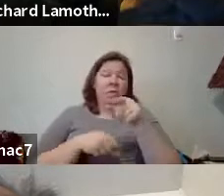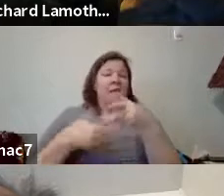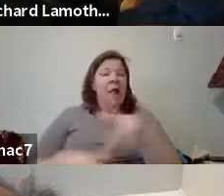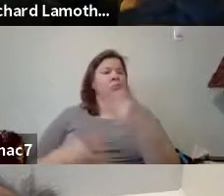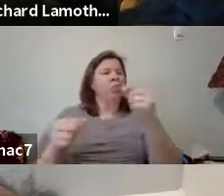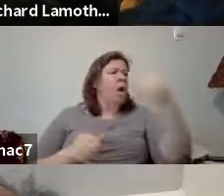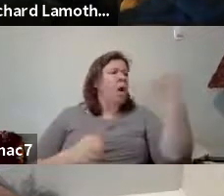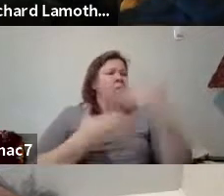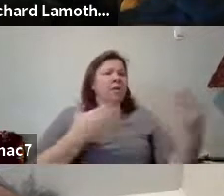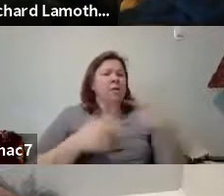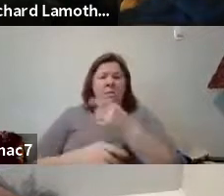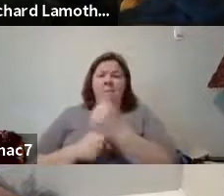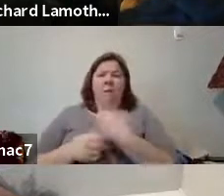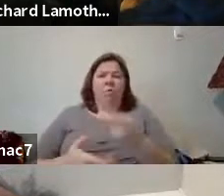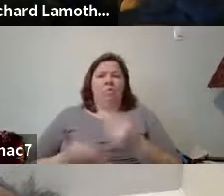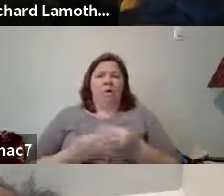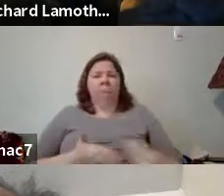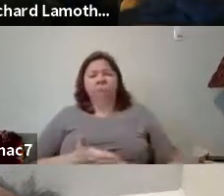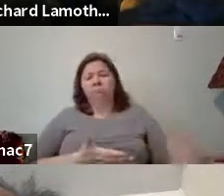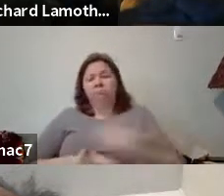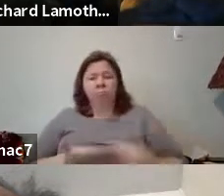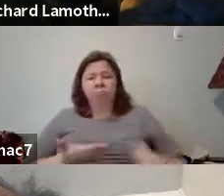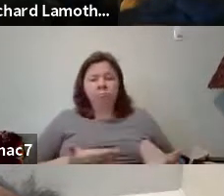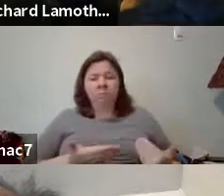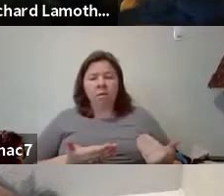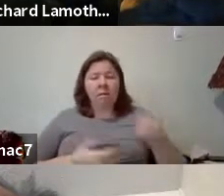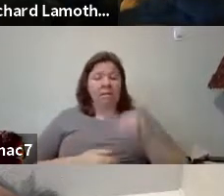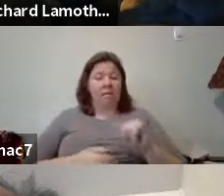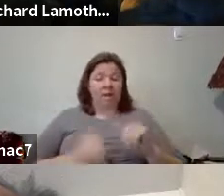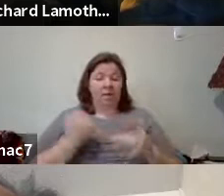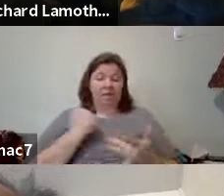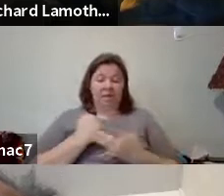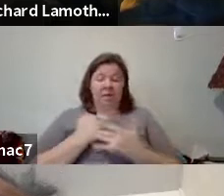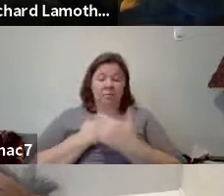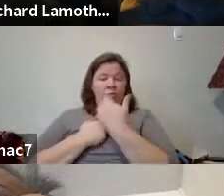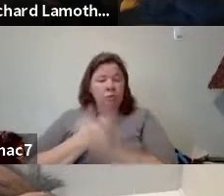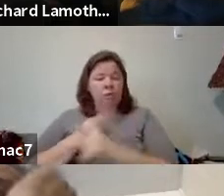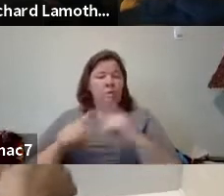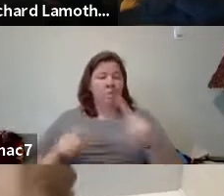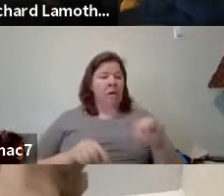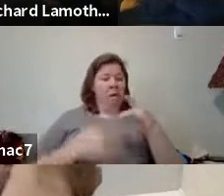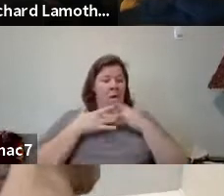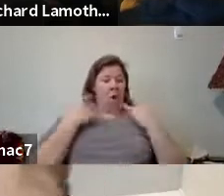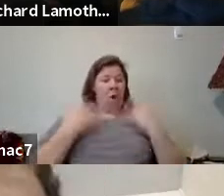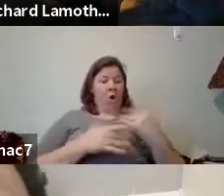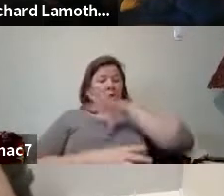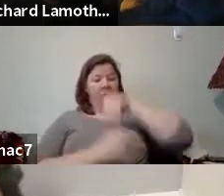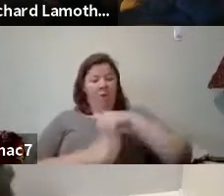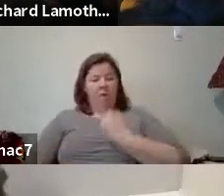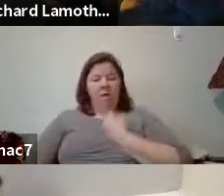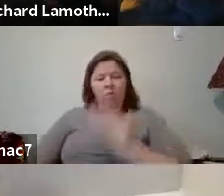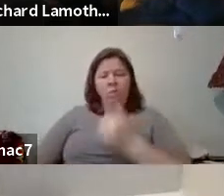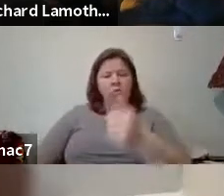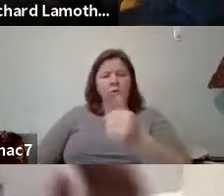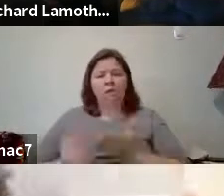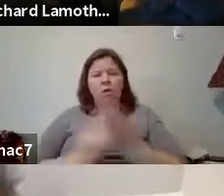the third part, beyond the technical and the money, is the heart. And the opportunity to express yourself through ONPASSIVE